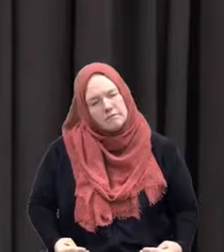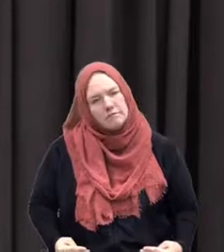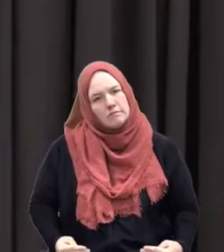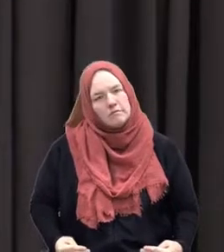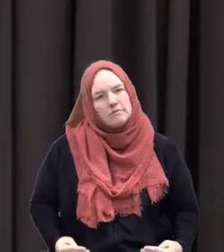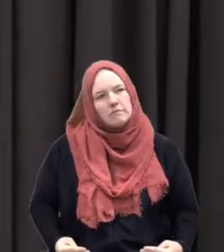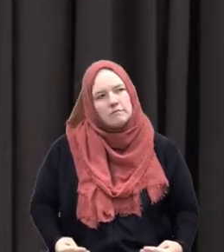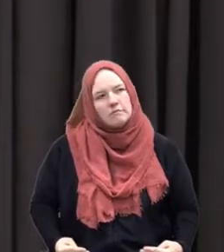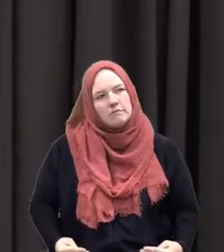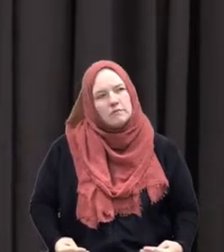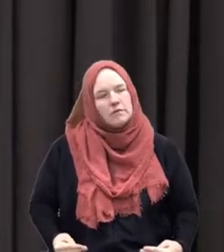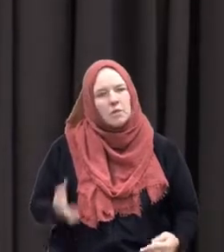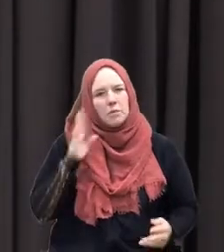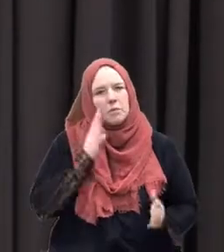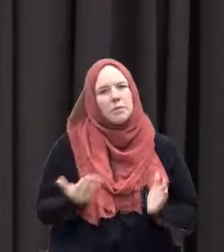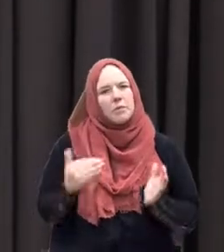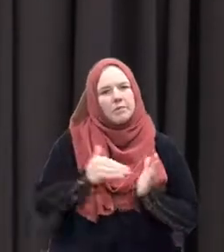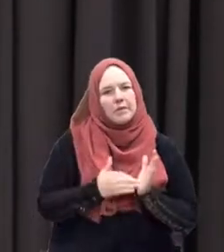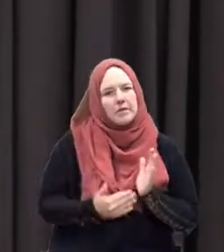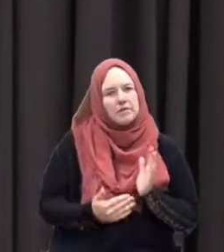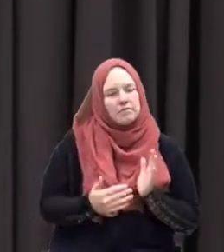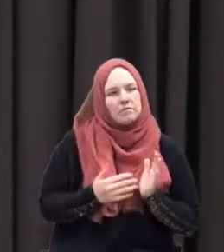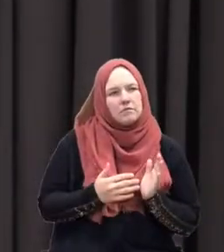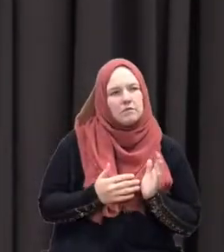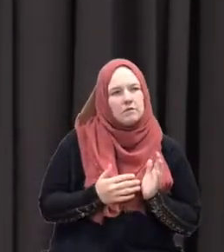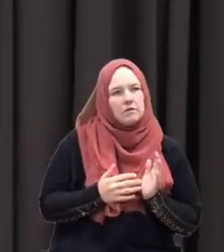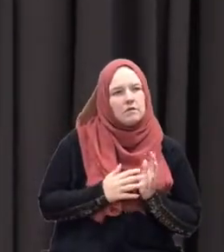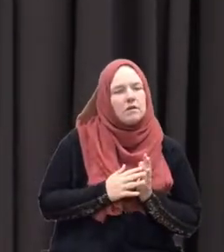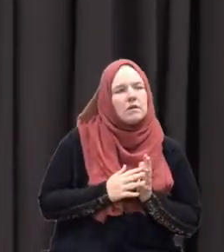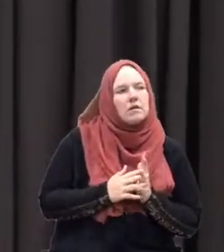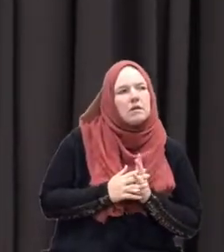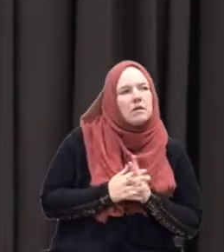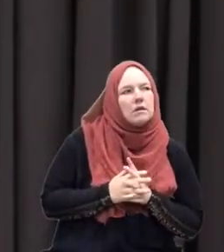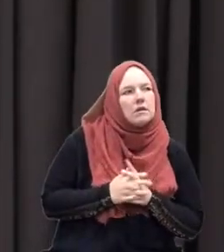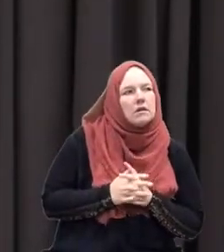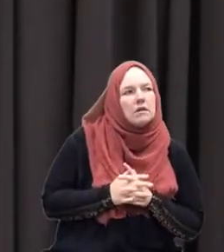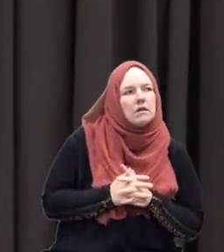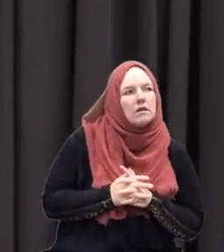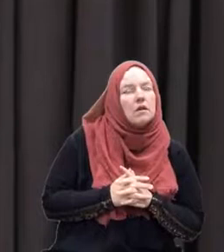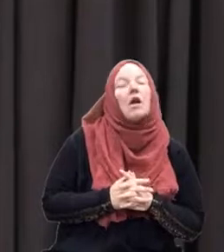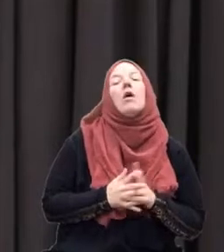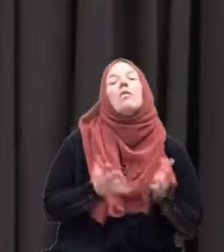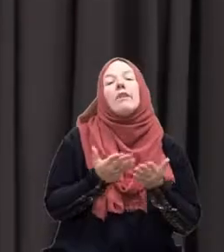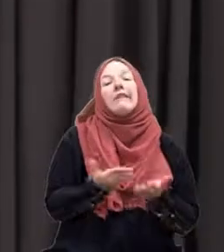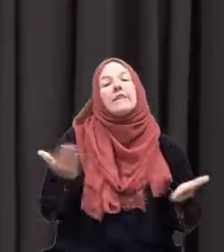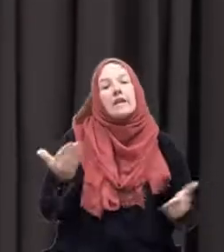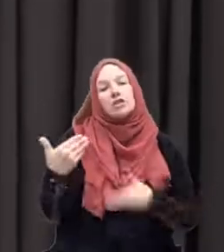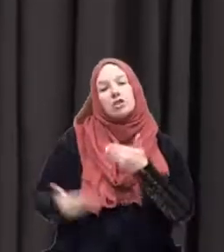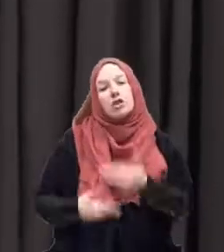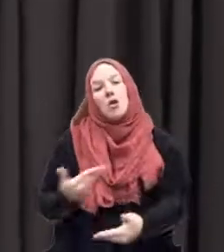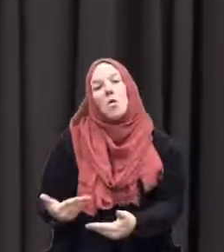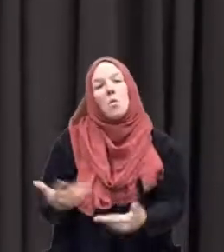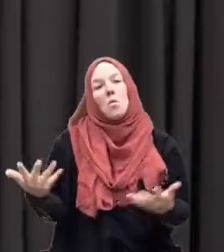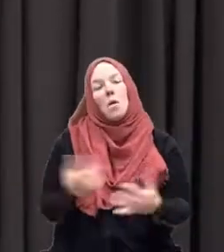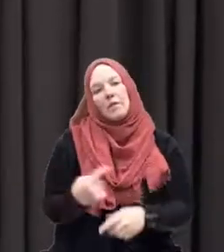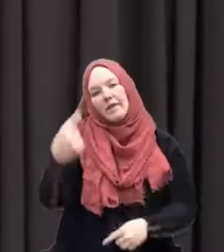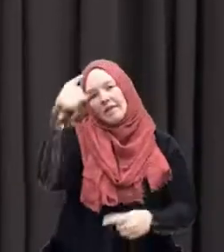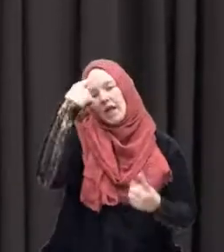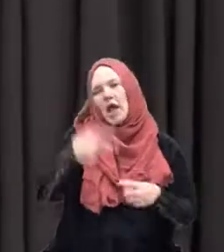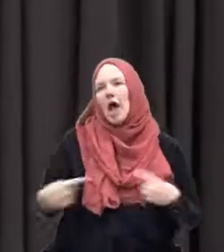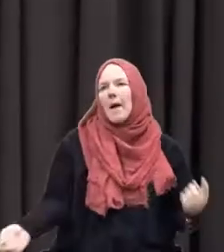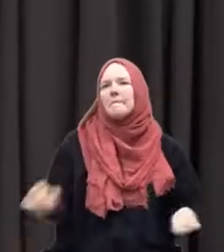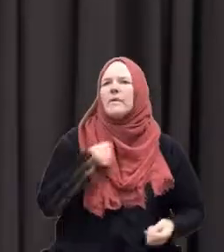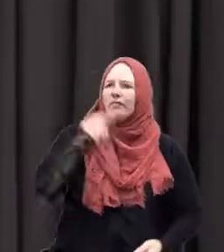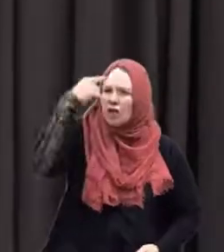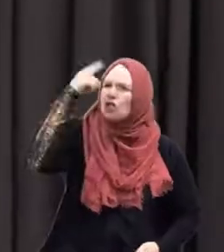direction. I will repeat this again. Things go in the opposite direction of